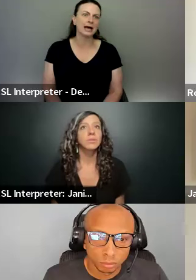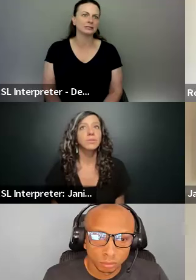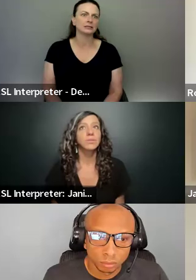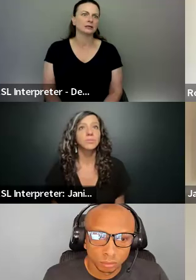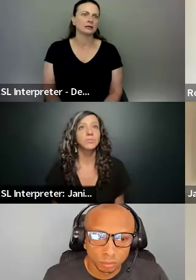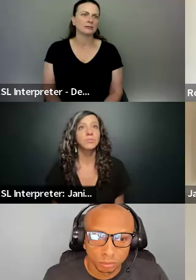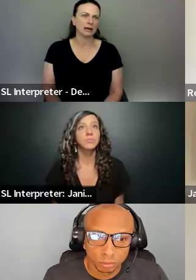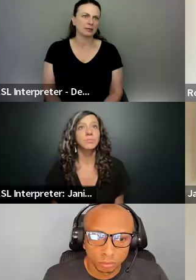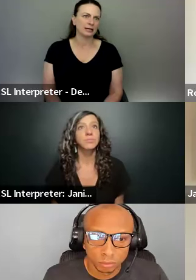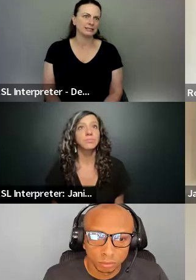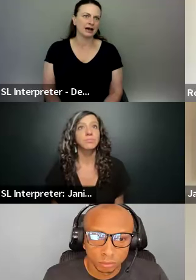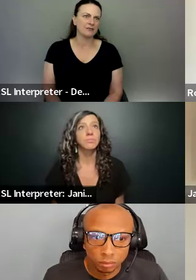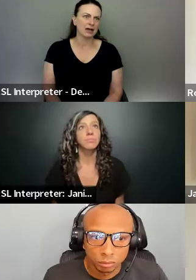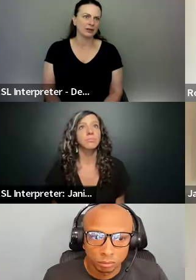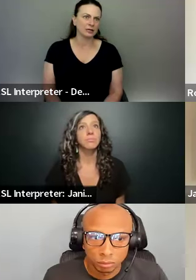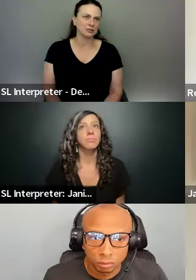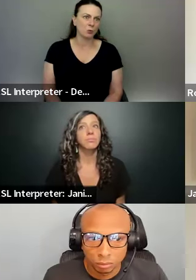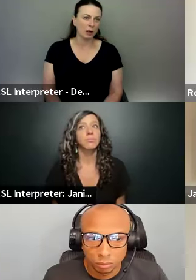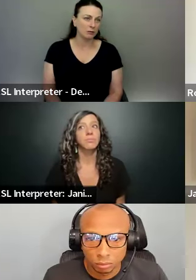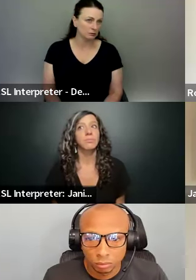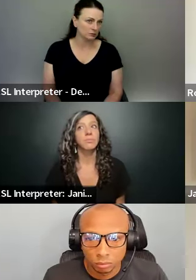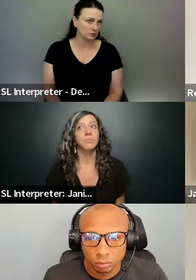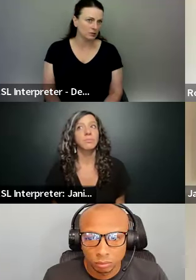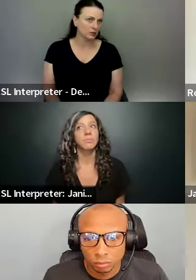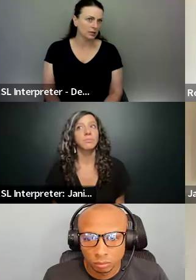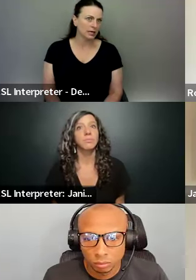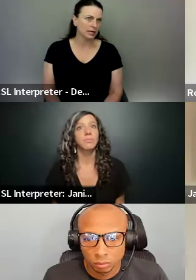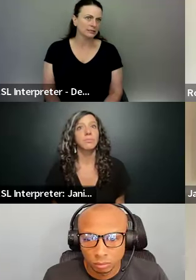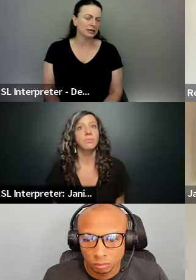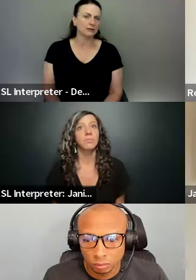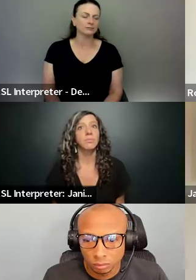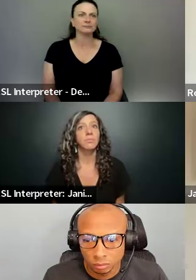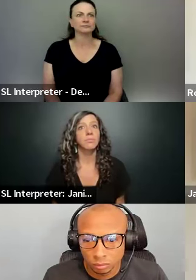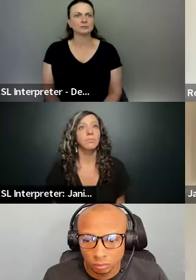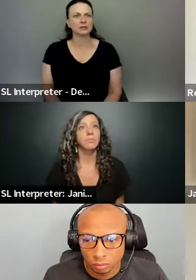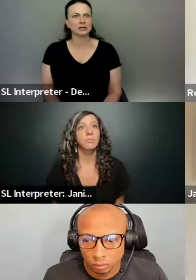sign that, it might be nice to have that there as well. And